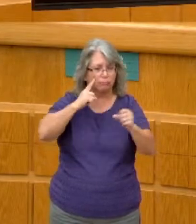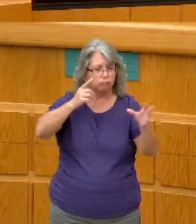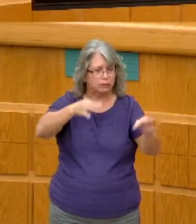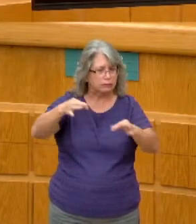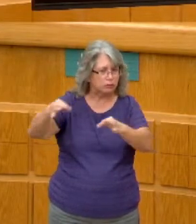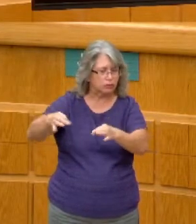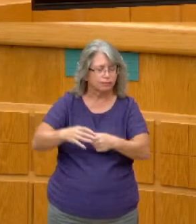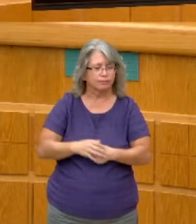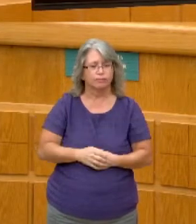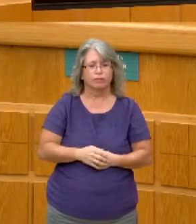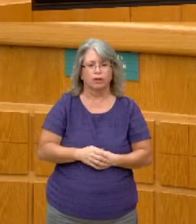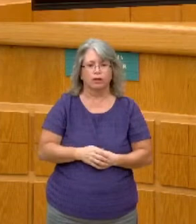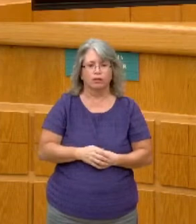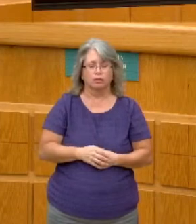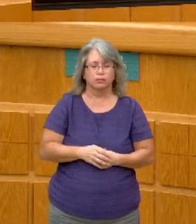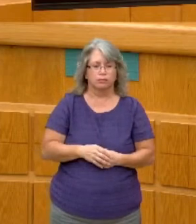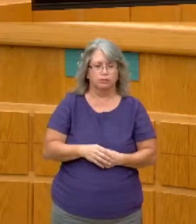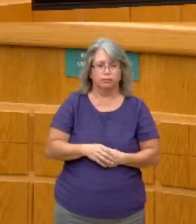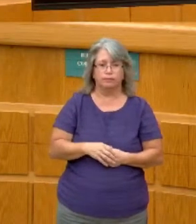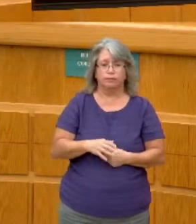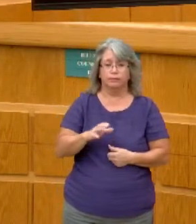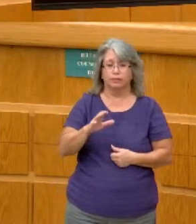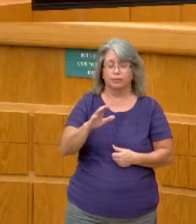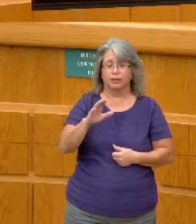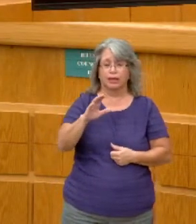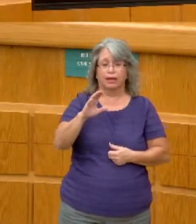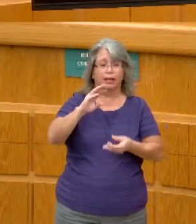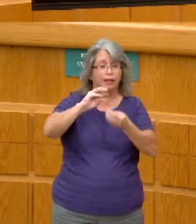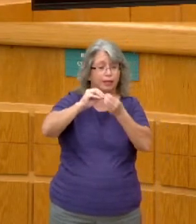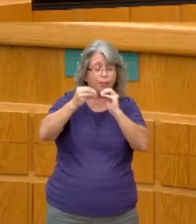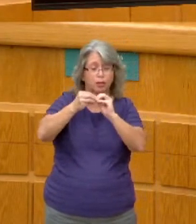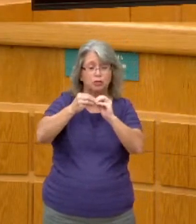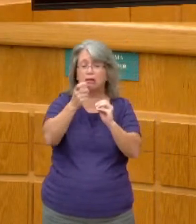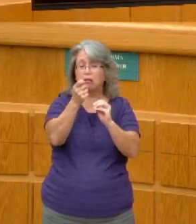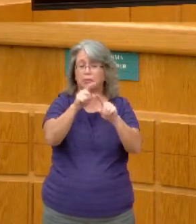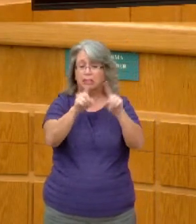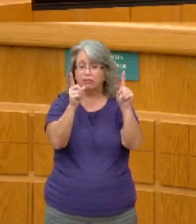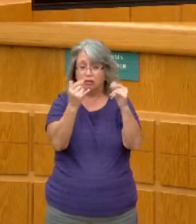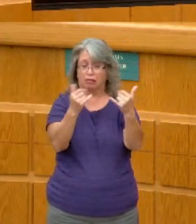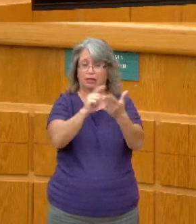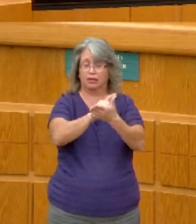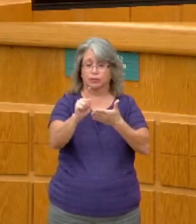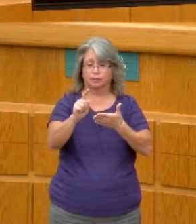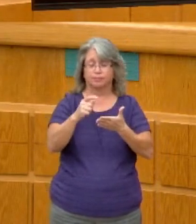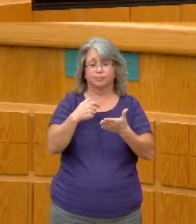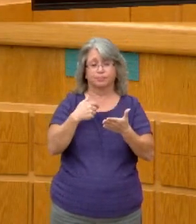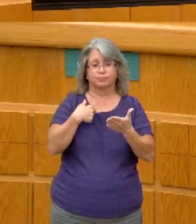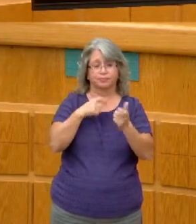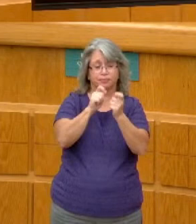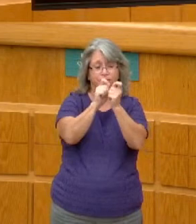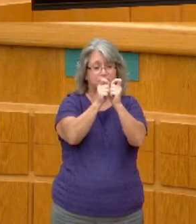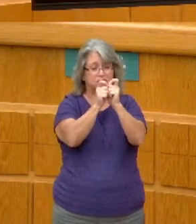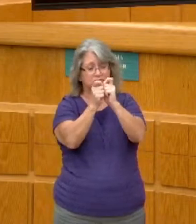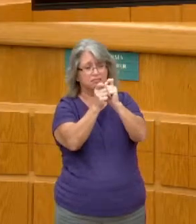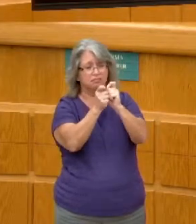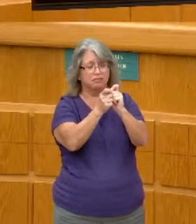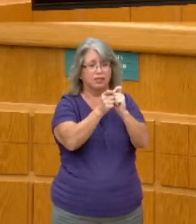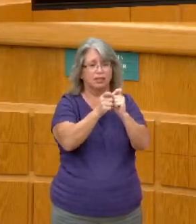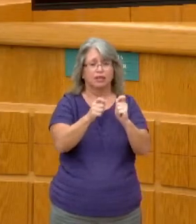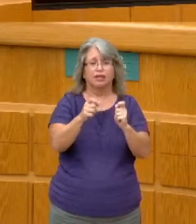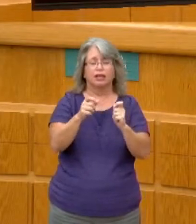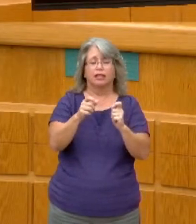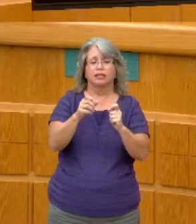counts. It's a little bit different this week. I logarithmically scaled the axes. What that means, instead of 1, 2, 3, it goes